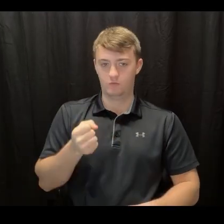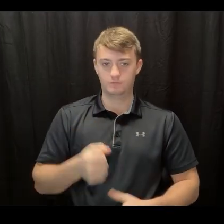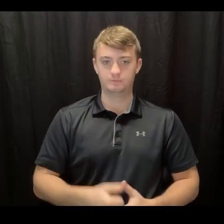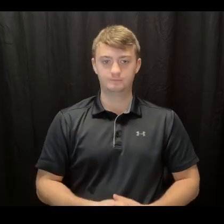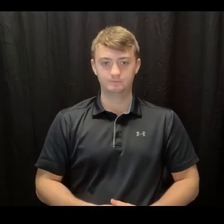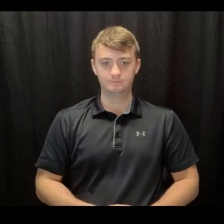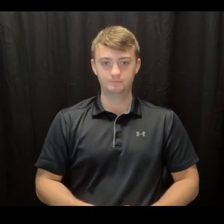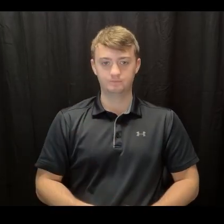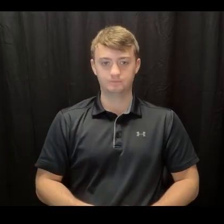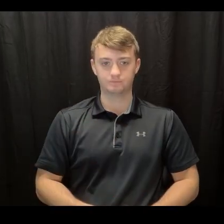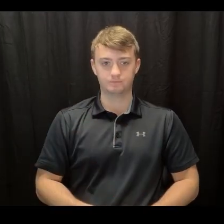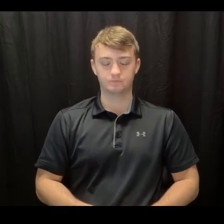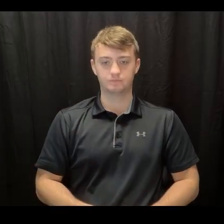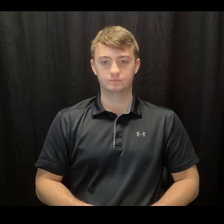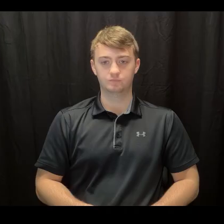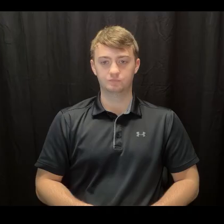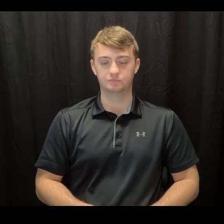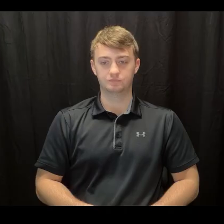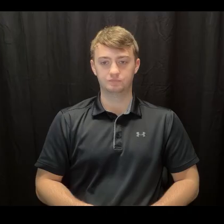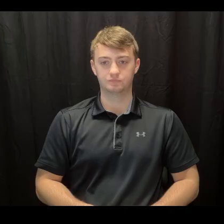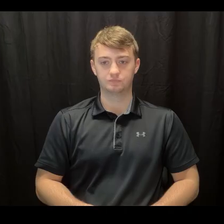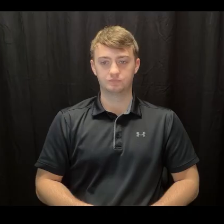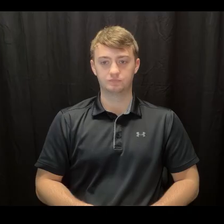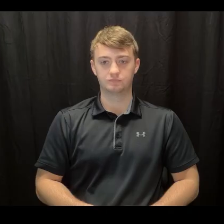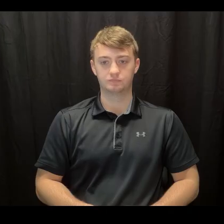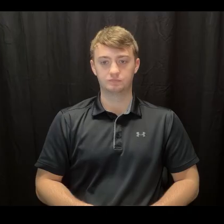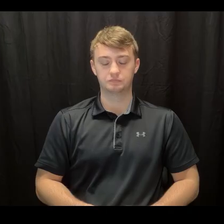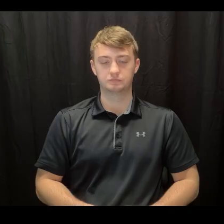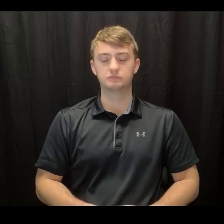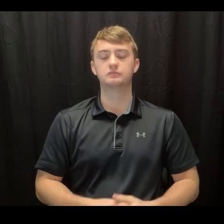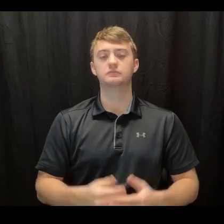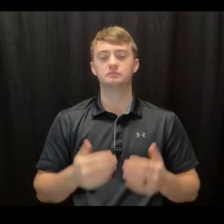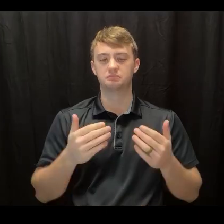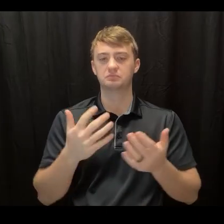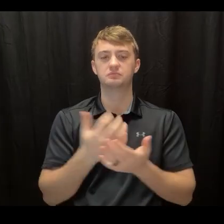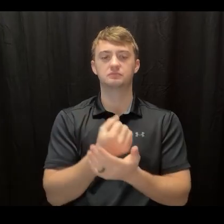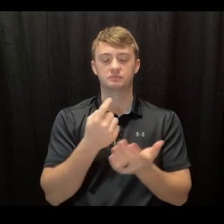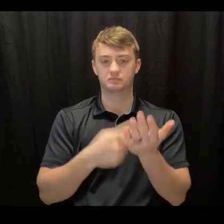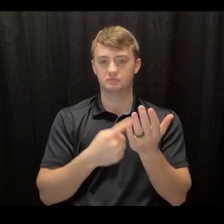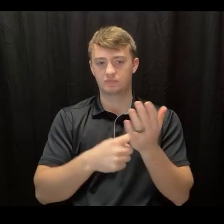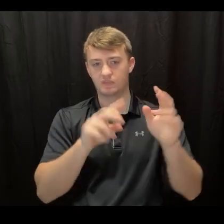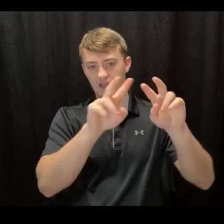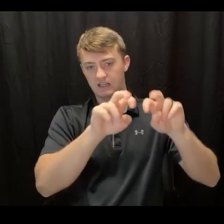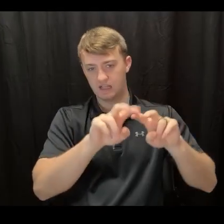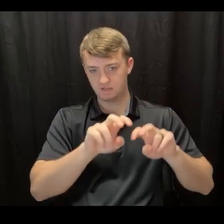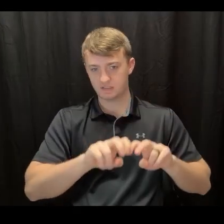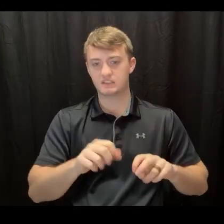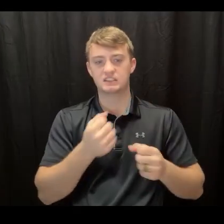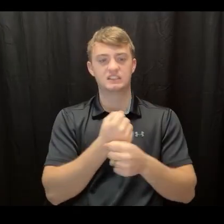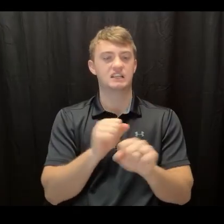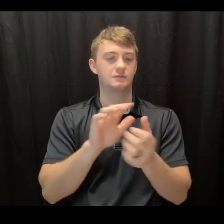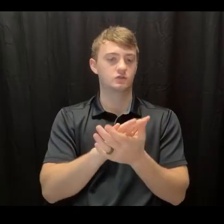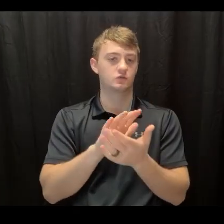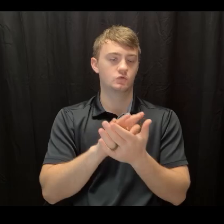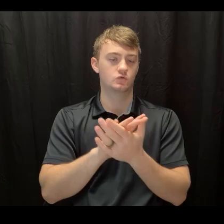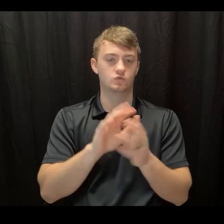So let's talk about analysis of the Safe Schools